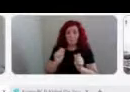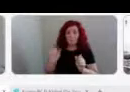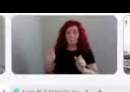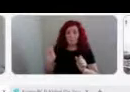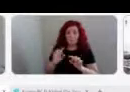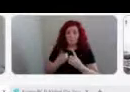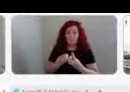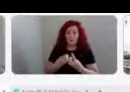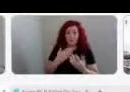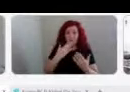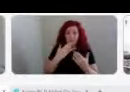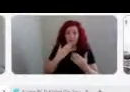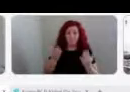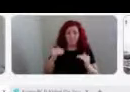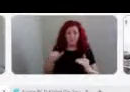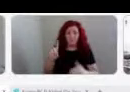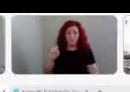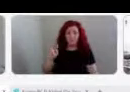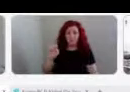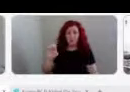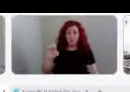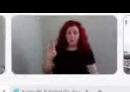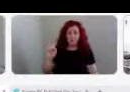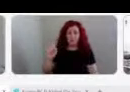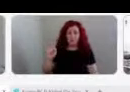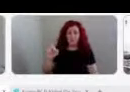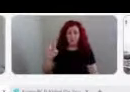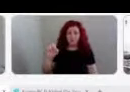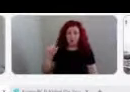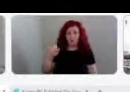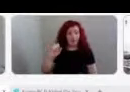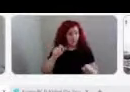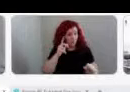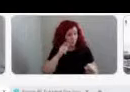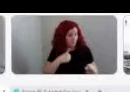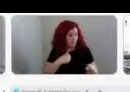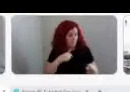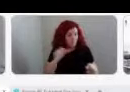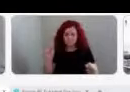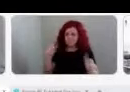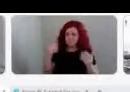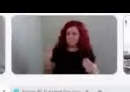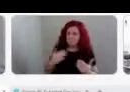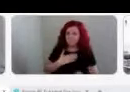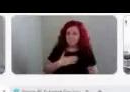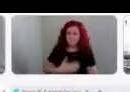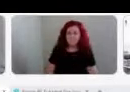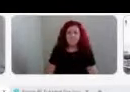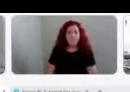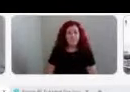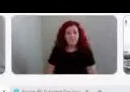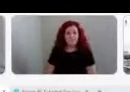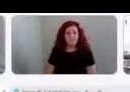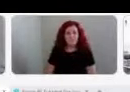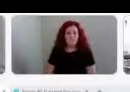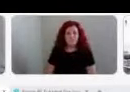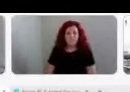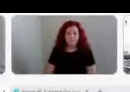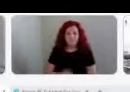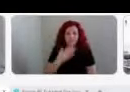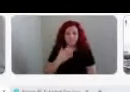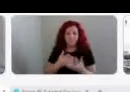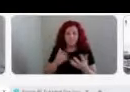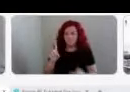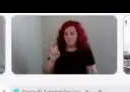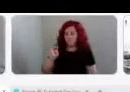is diane coskarelli diane can you hear us yes can you hear me yes please receive oh thank you thank you so much um i